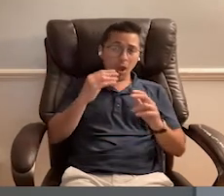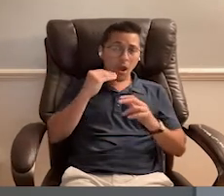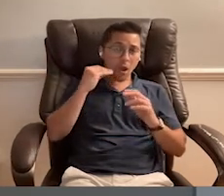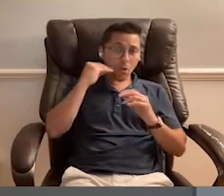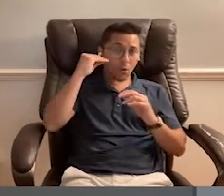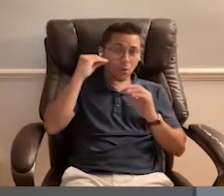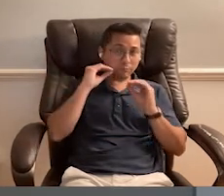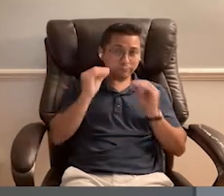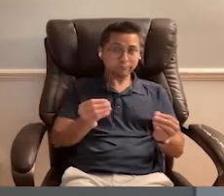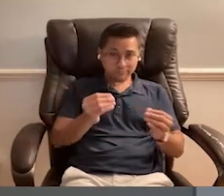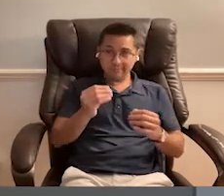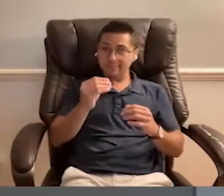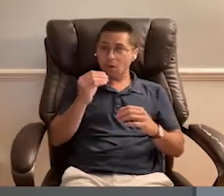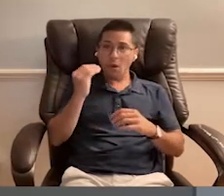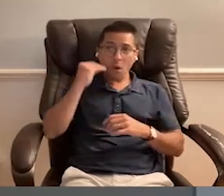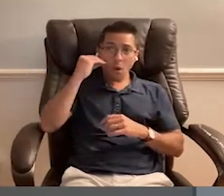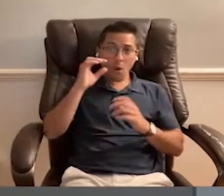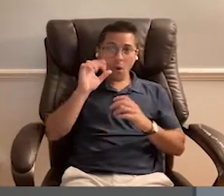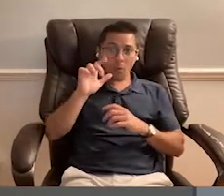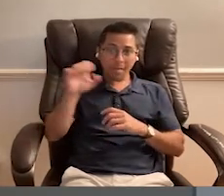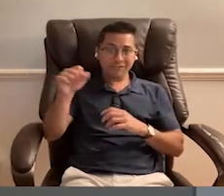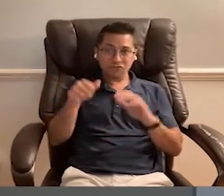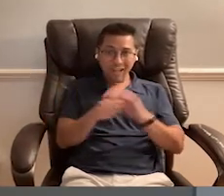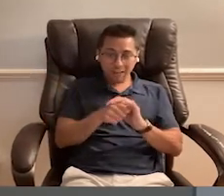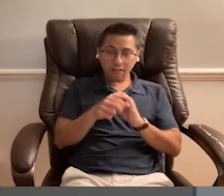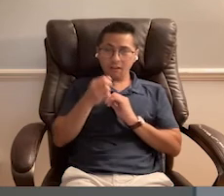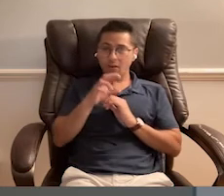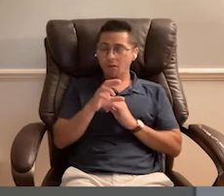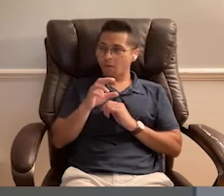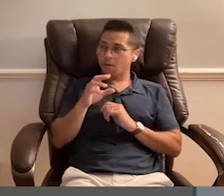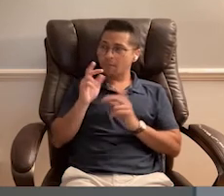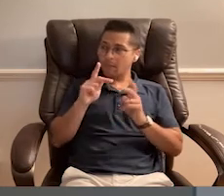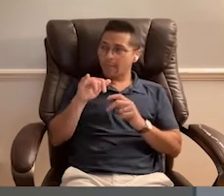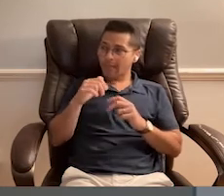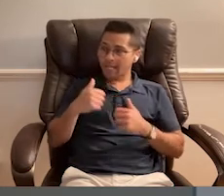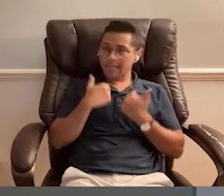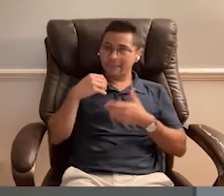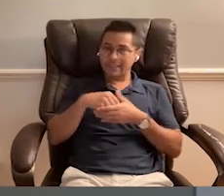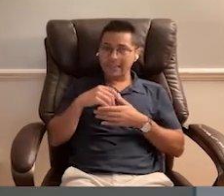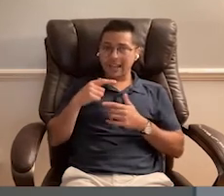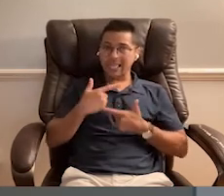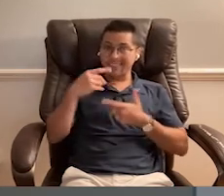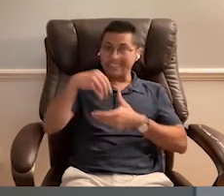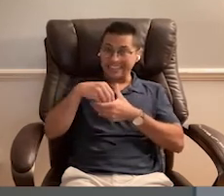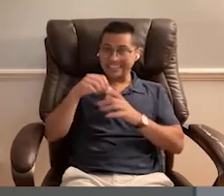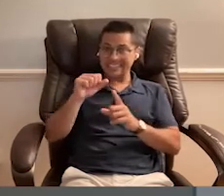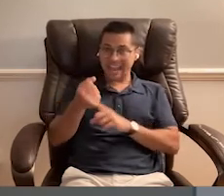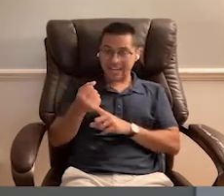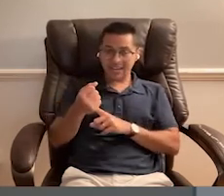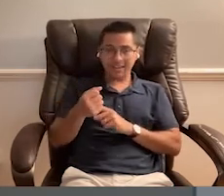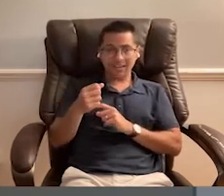Homeless individuals who are currently in a homeless shelter, or individuals who reside in